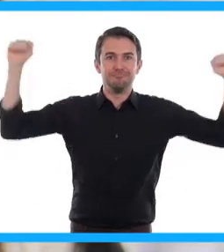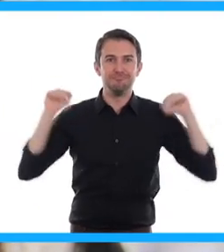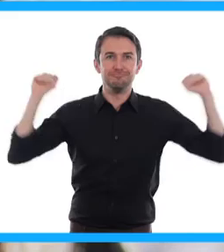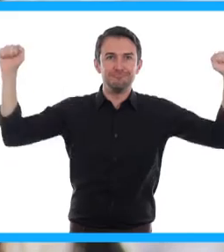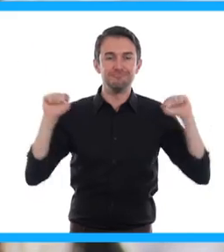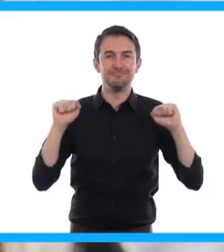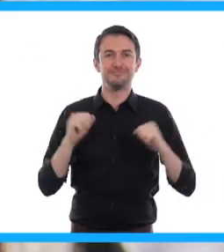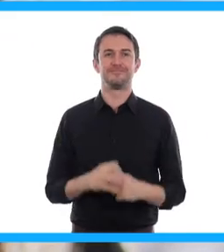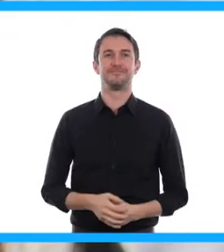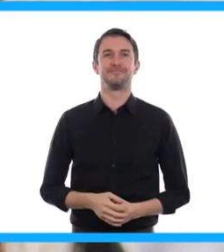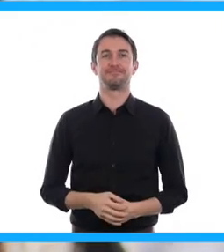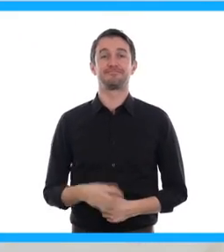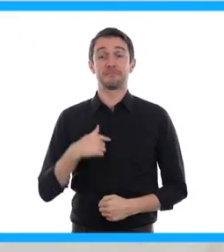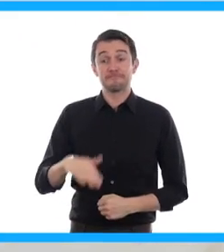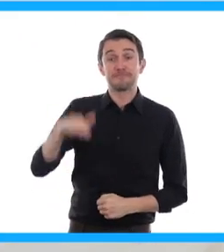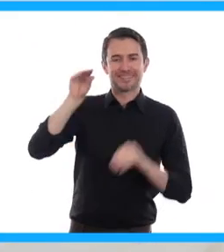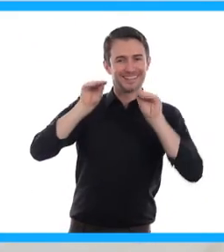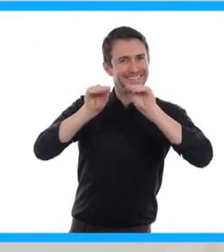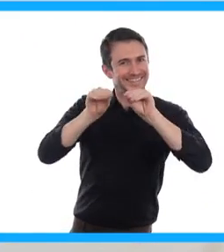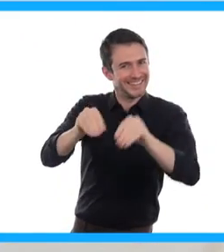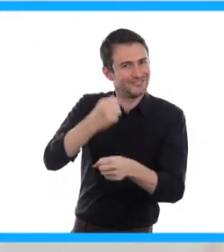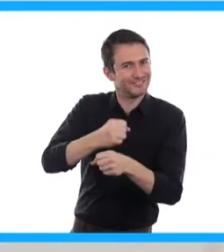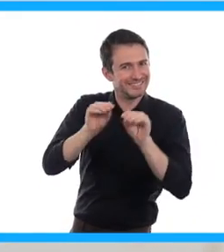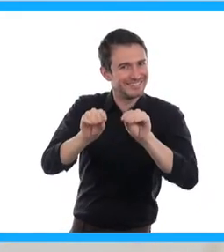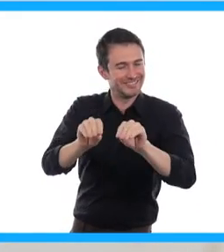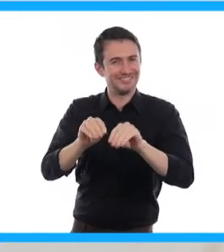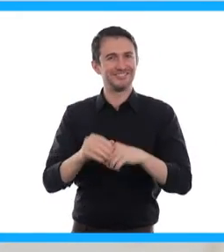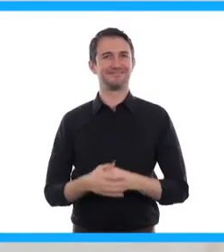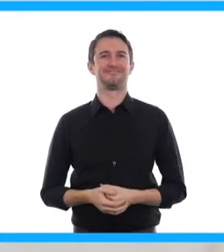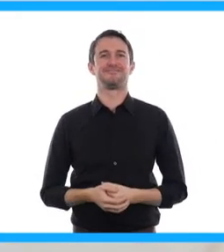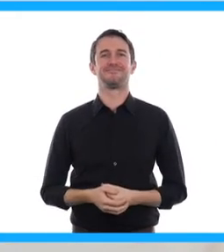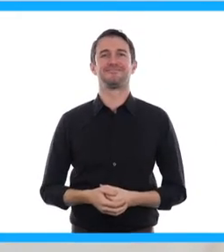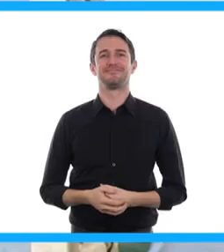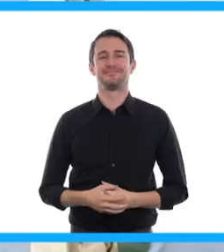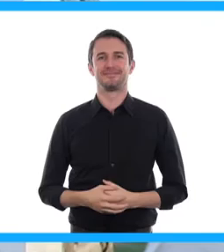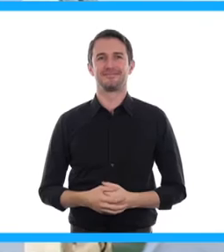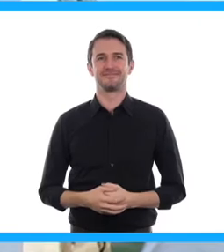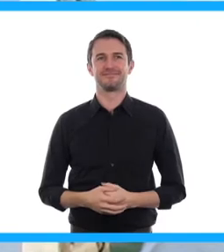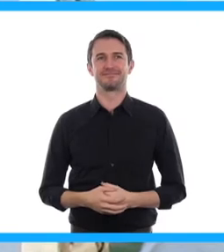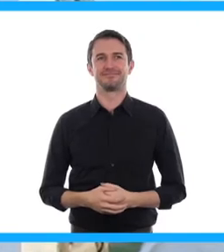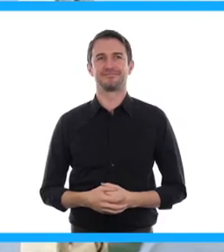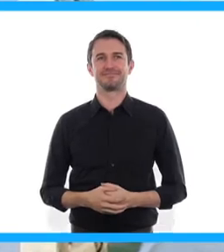want to be a gymnastics coach. I'd like to become a teacher.